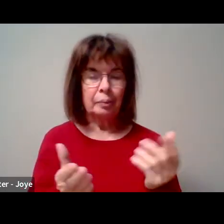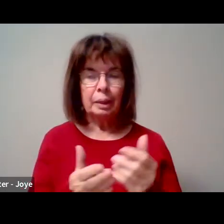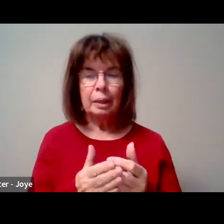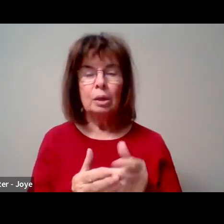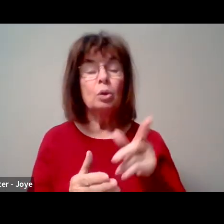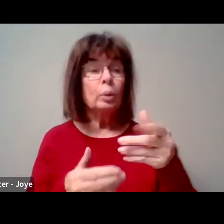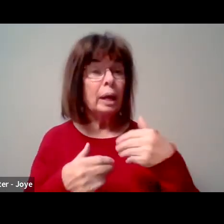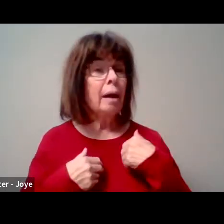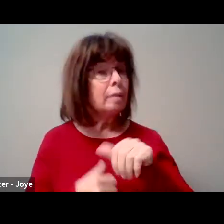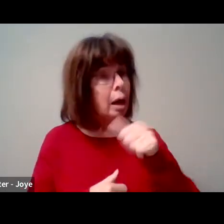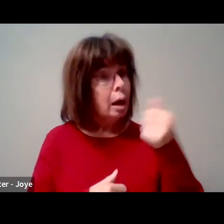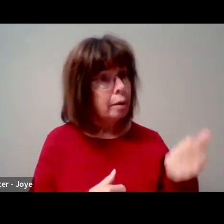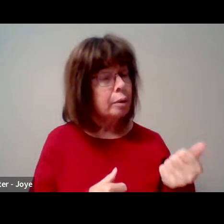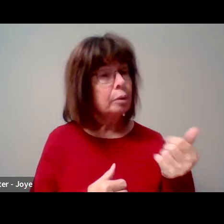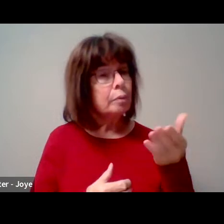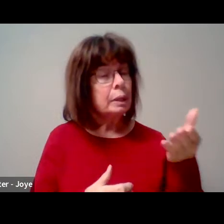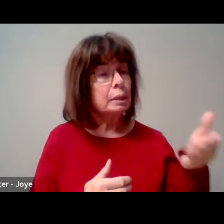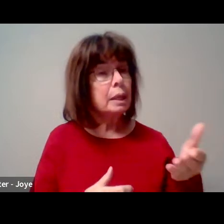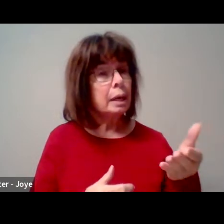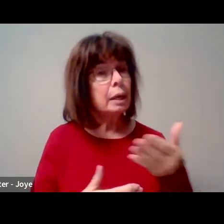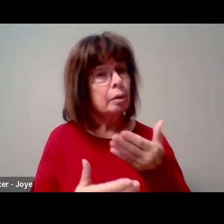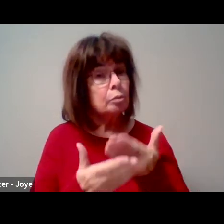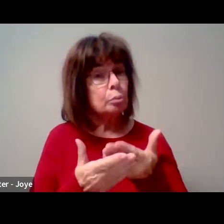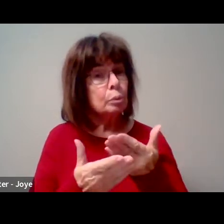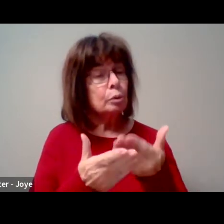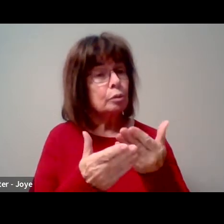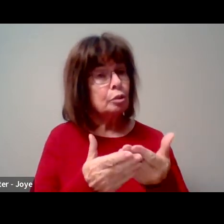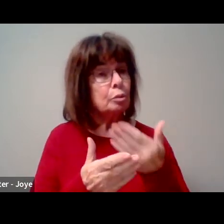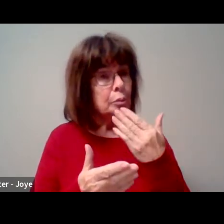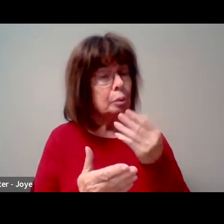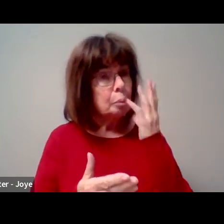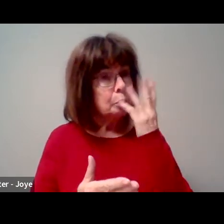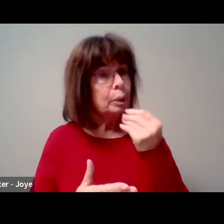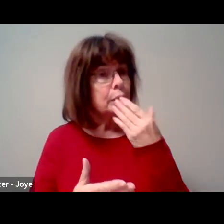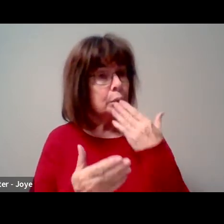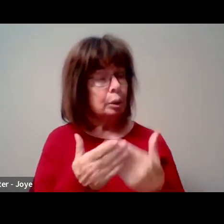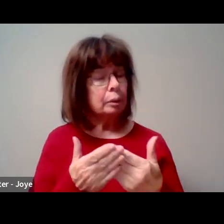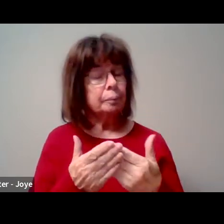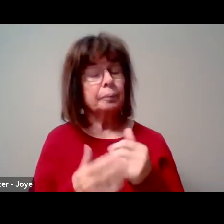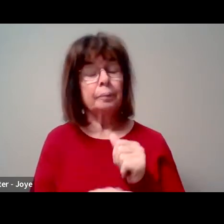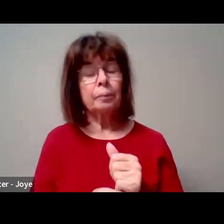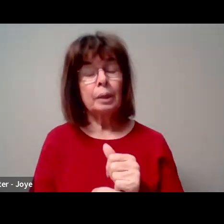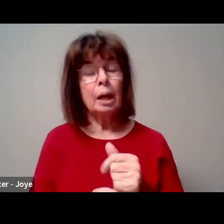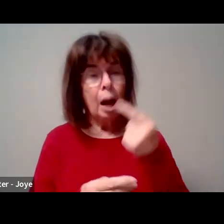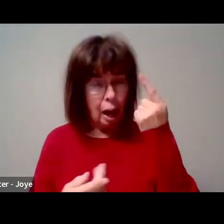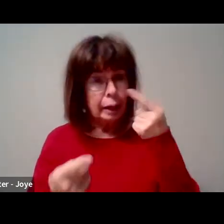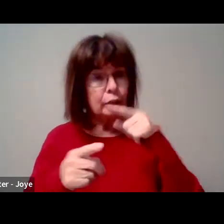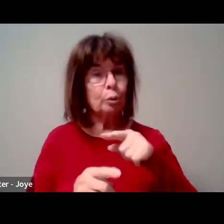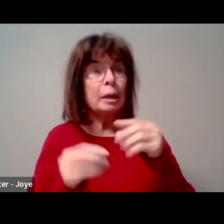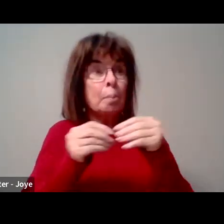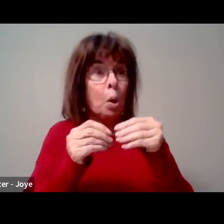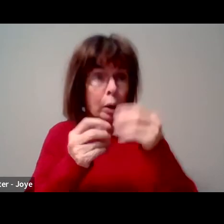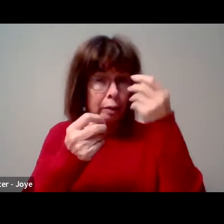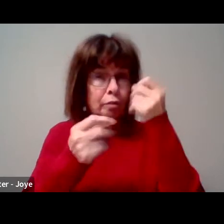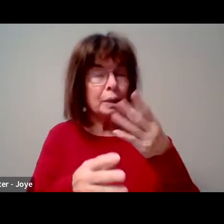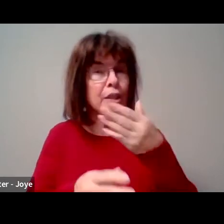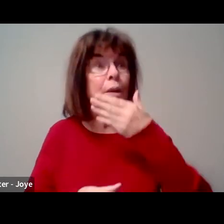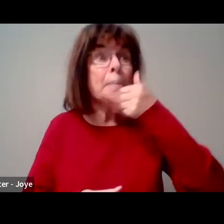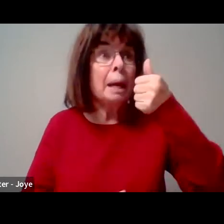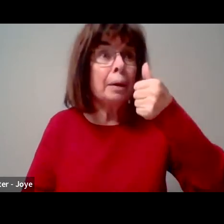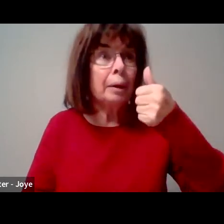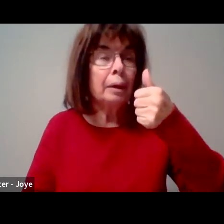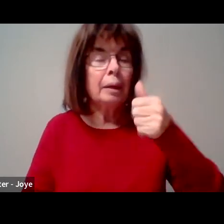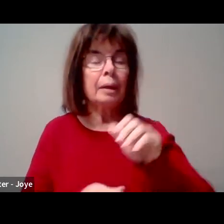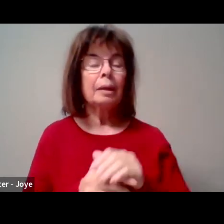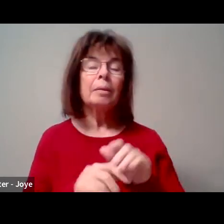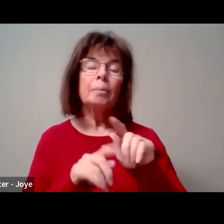pretty good at showing the trends. So, I agree more information is better, but I think that,